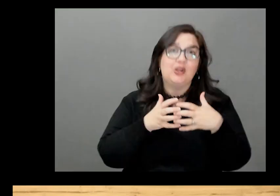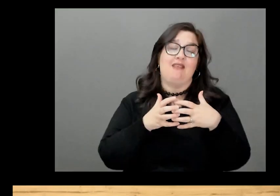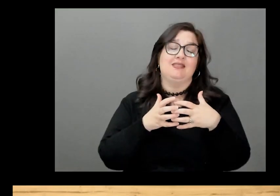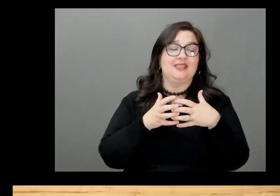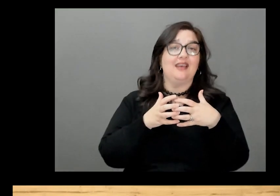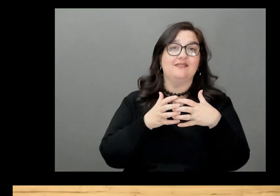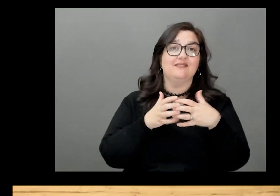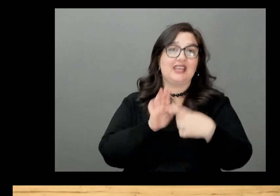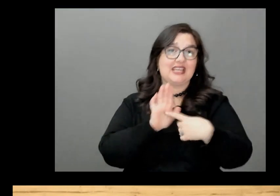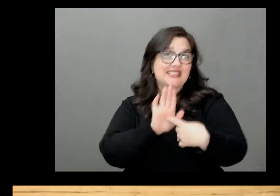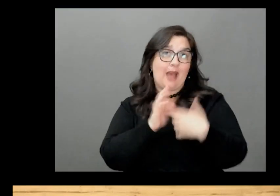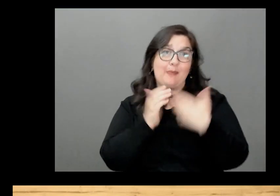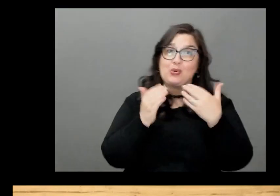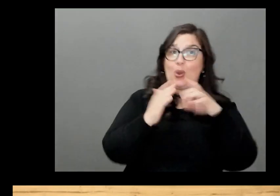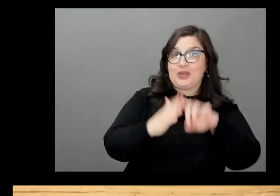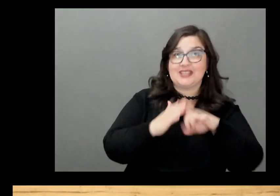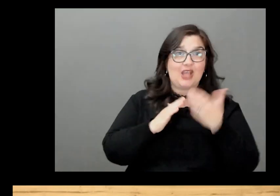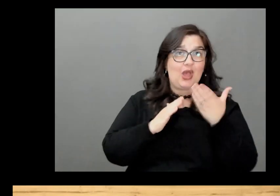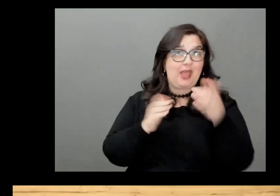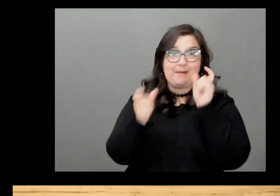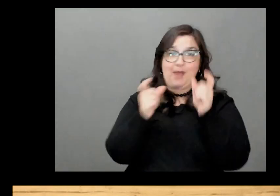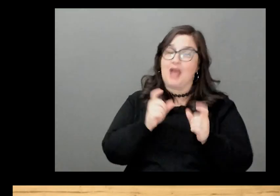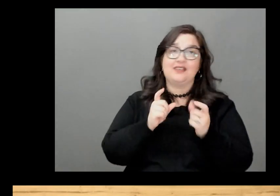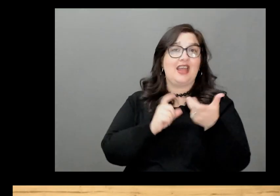get started on that and modify it and make it your own.